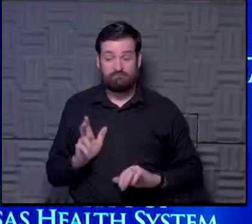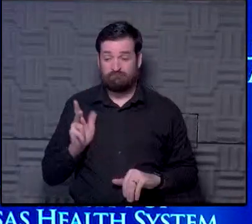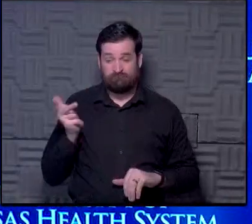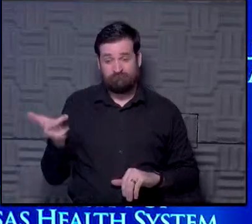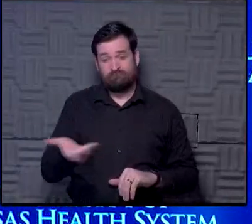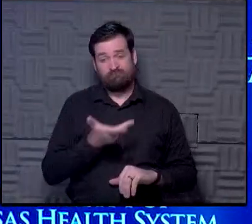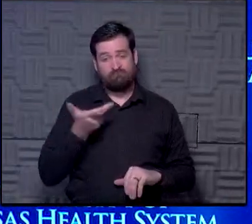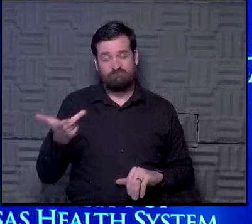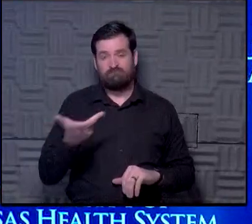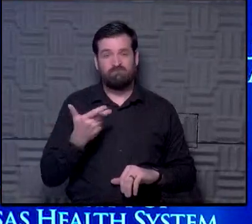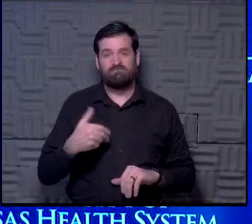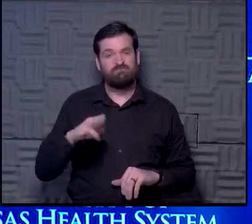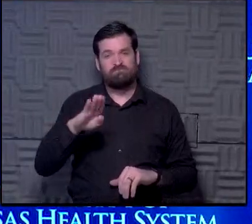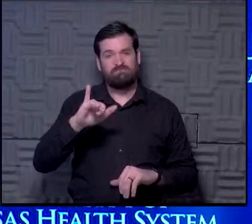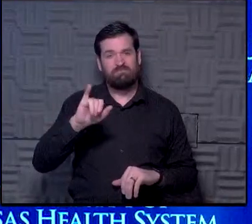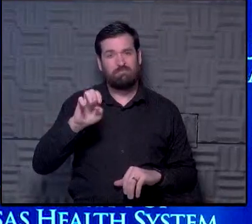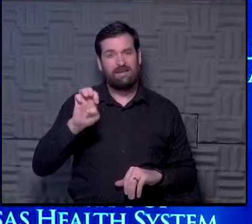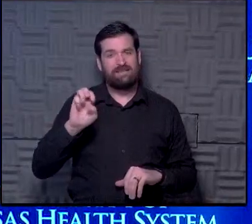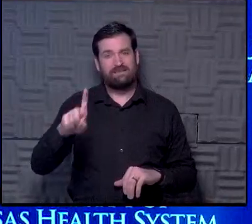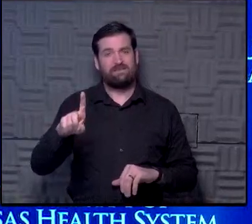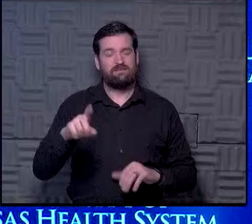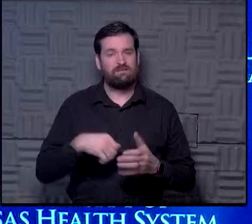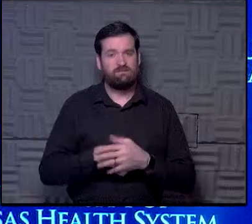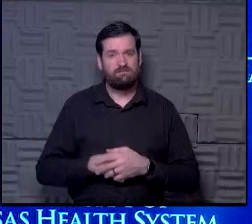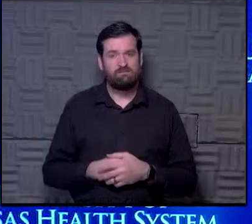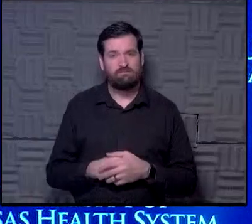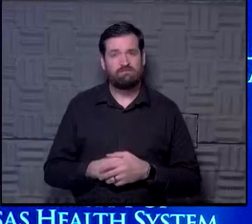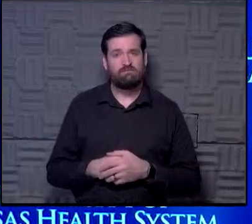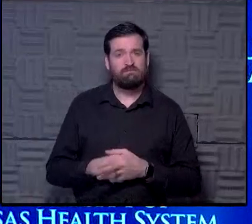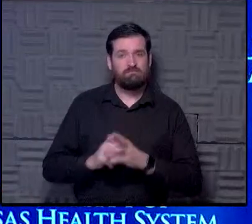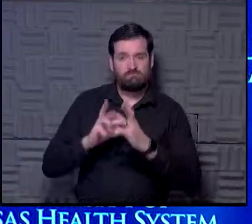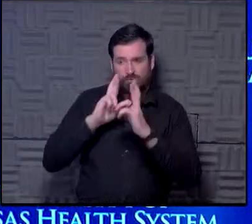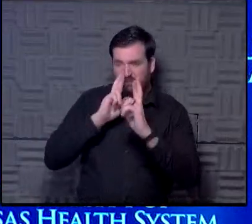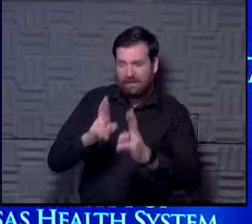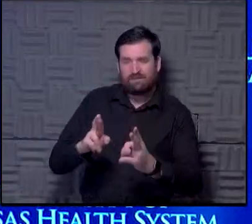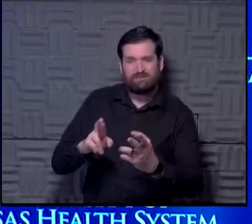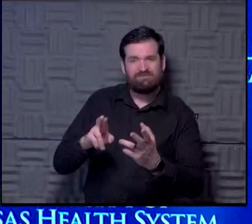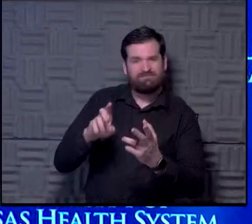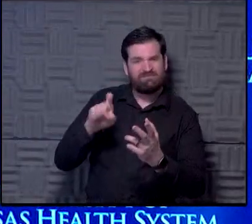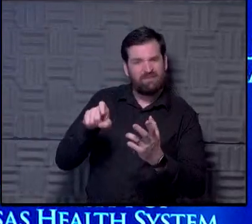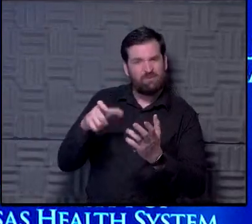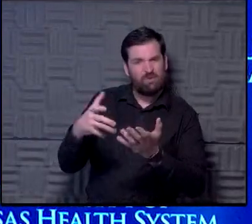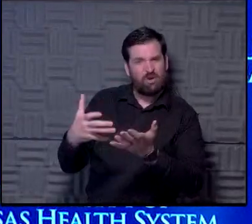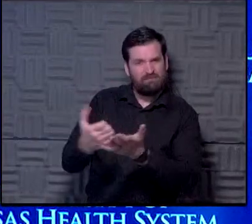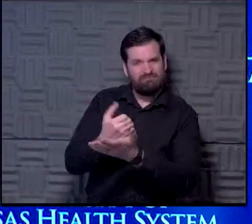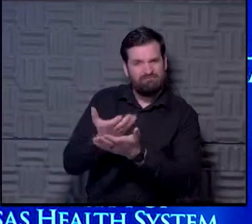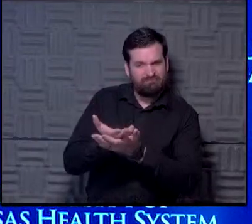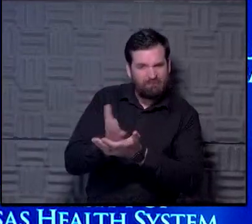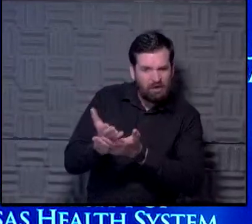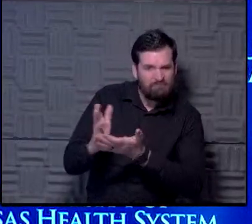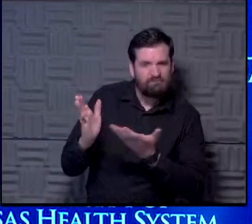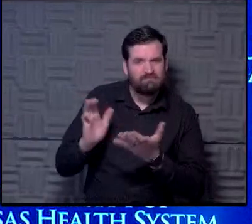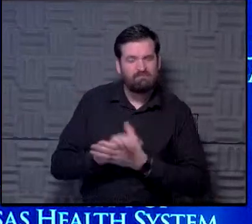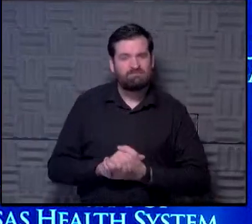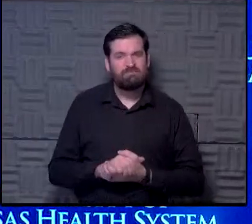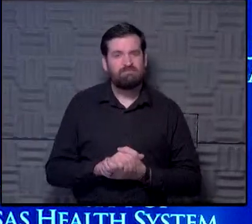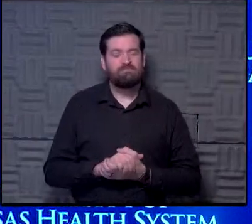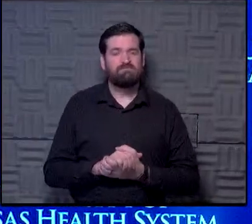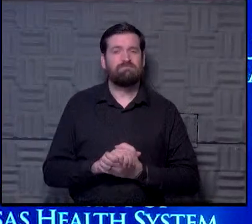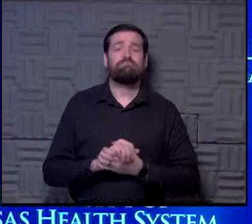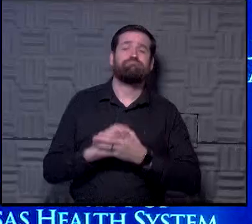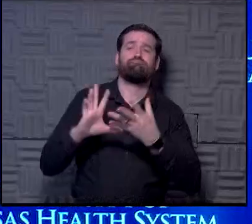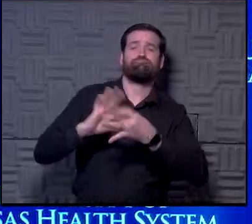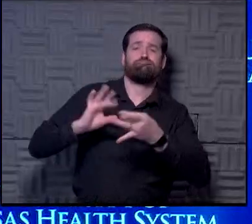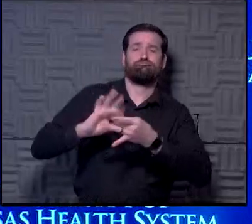all of us very biased about it. Respect is earned, right? The ability, as you pointed out, the ability to voice